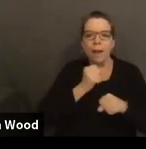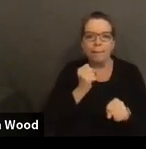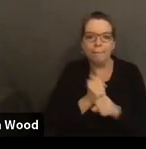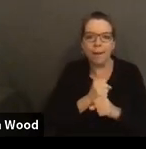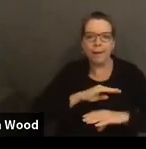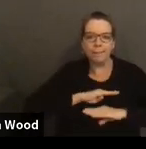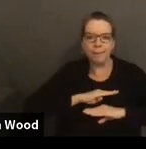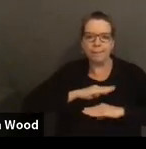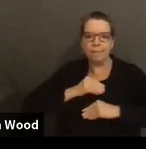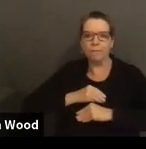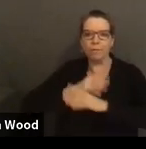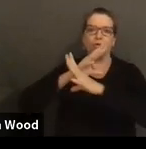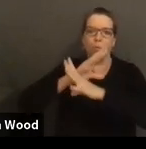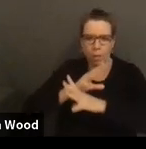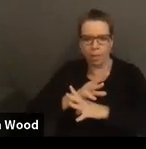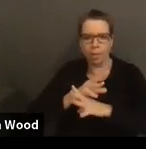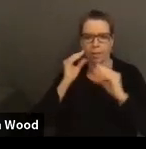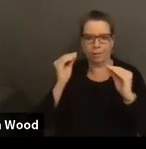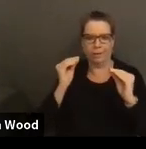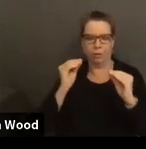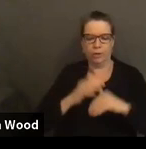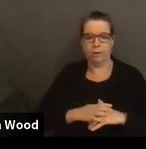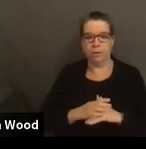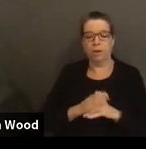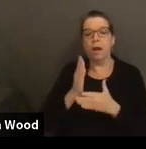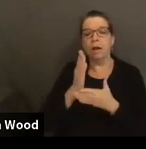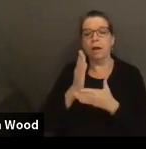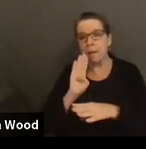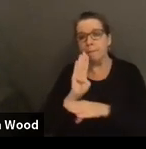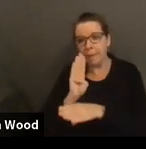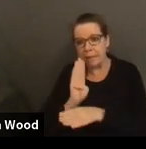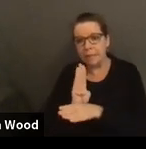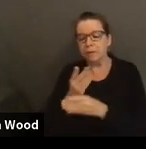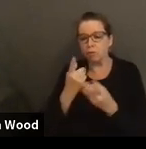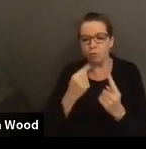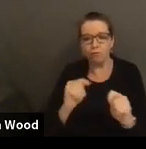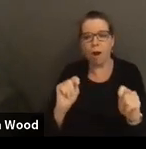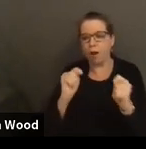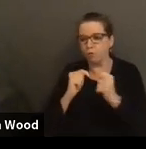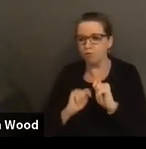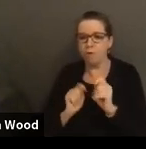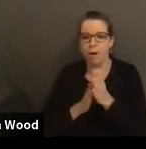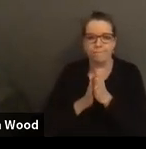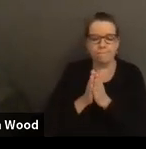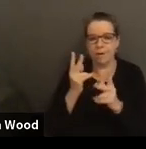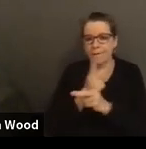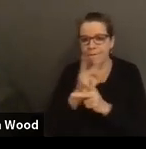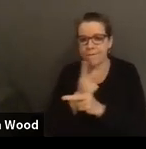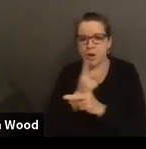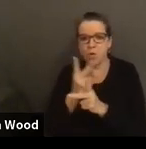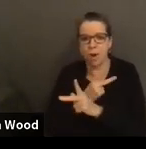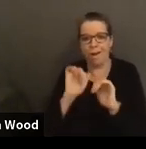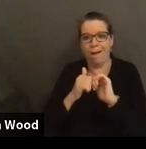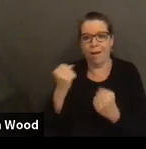the needs of this new reality. Although many vendors are working diligently to rise to the occasion and